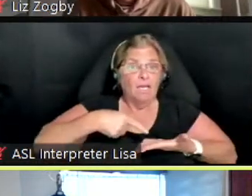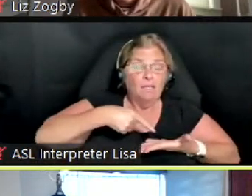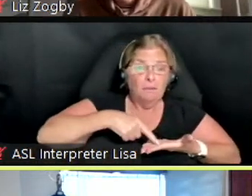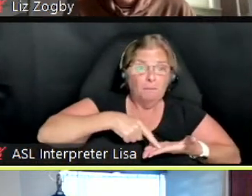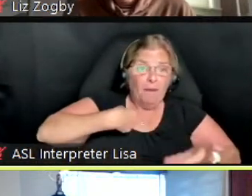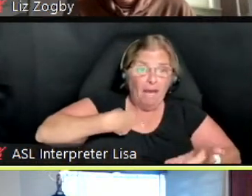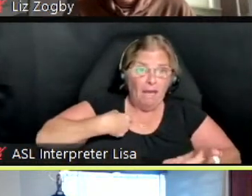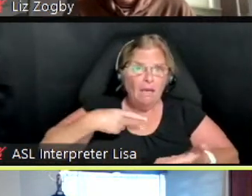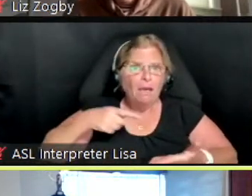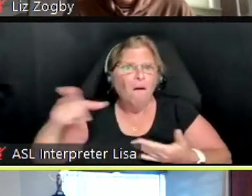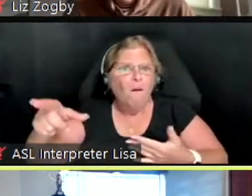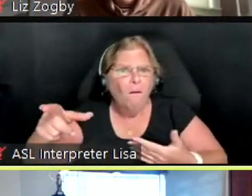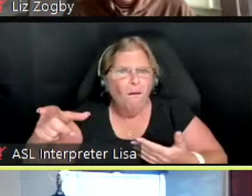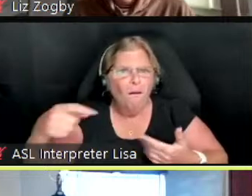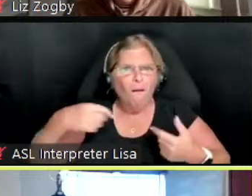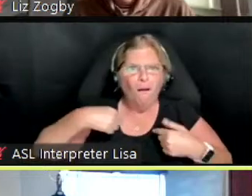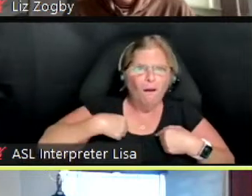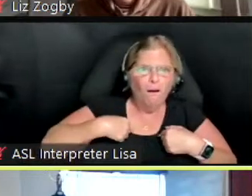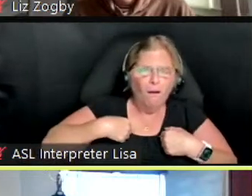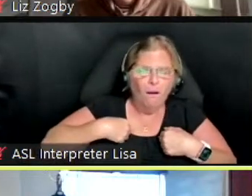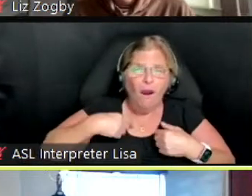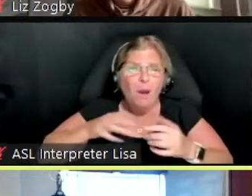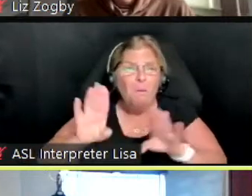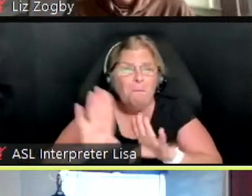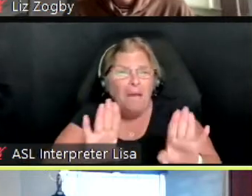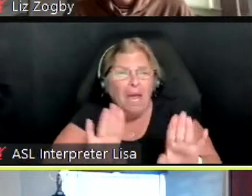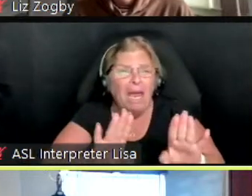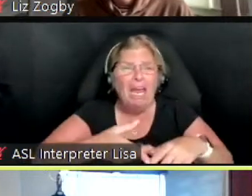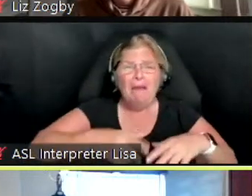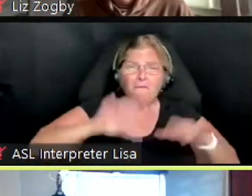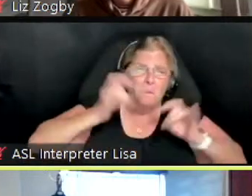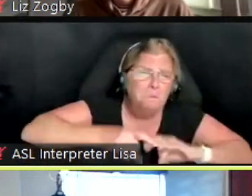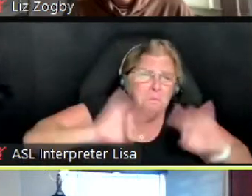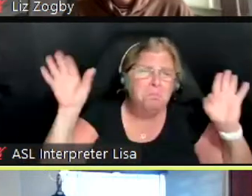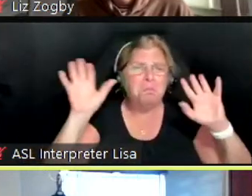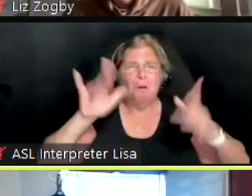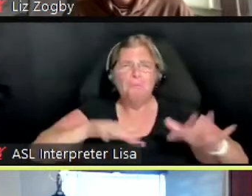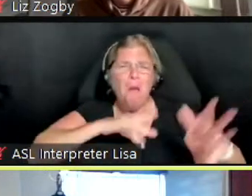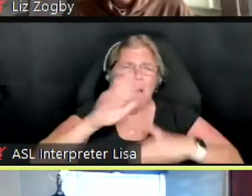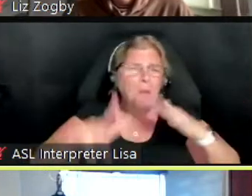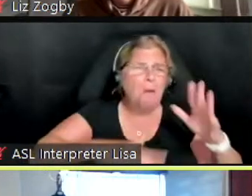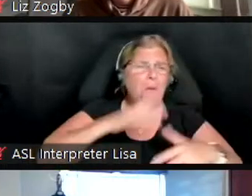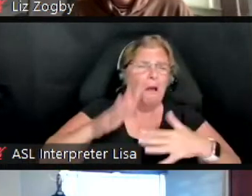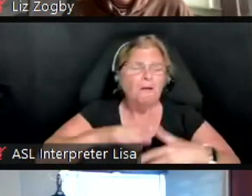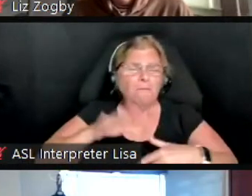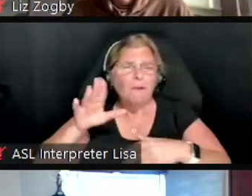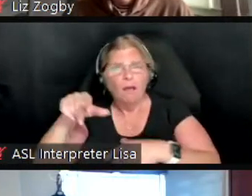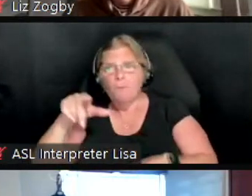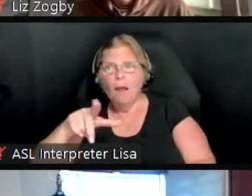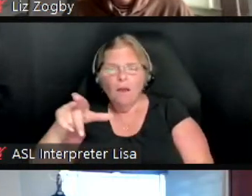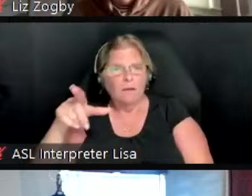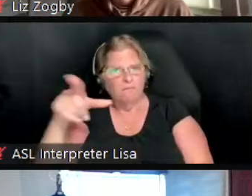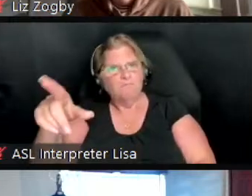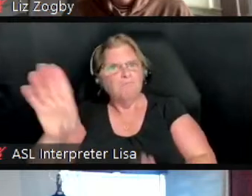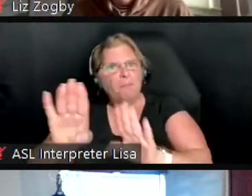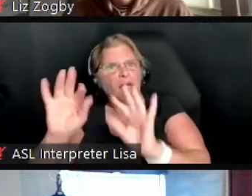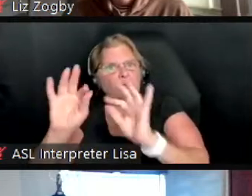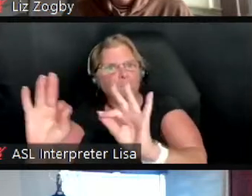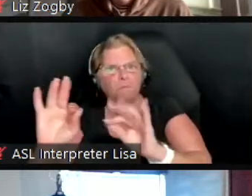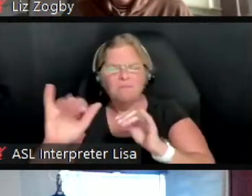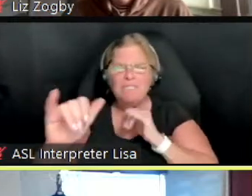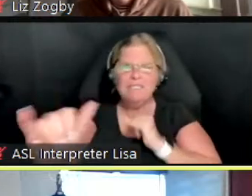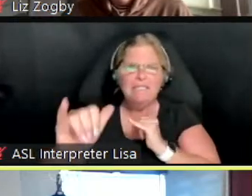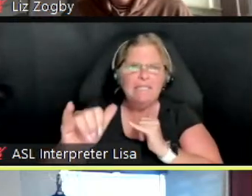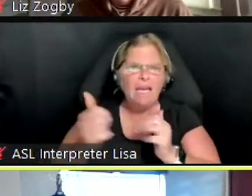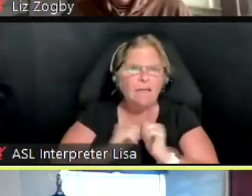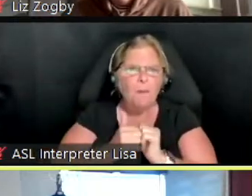pay there as the teachers at the high school or the elementary or middle school that sent them out, right? Mm-hmm. On a lower scale, what